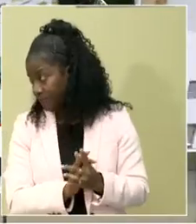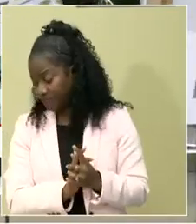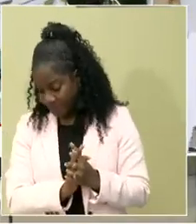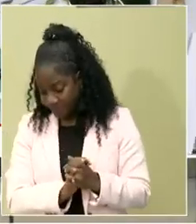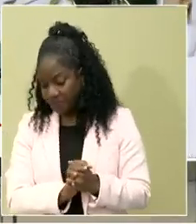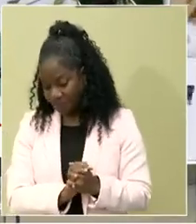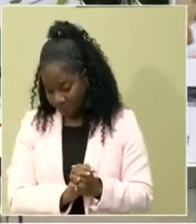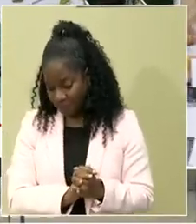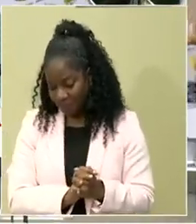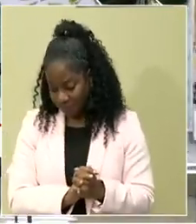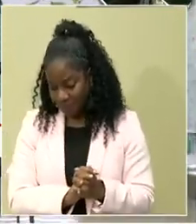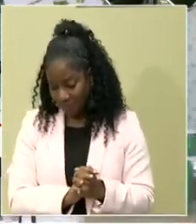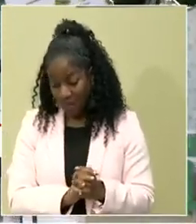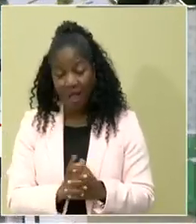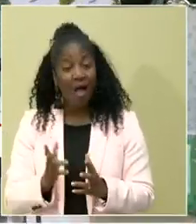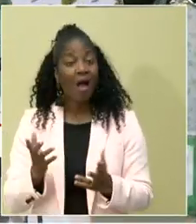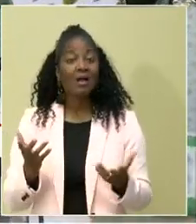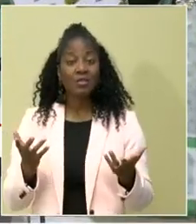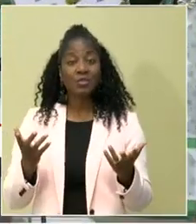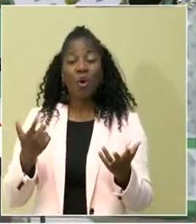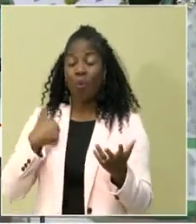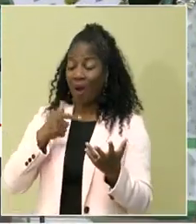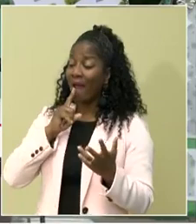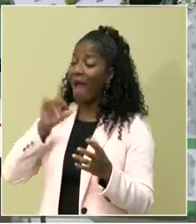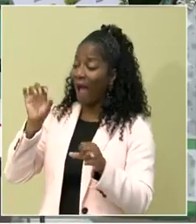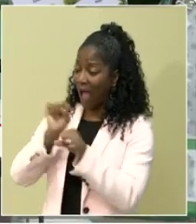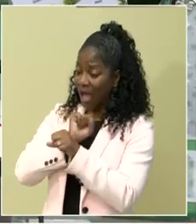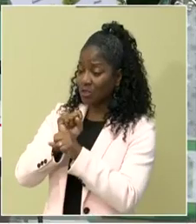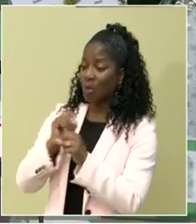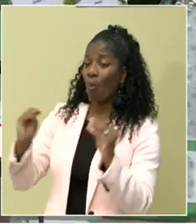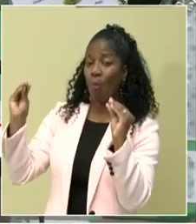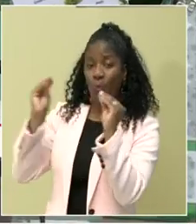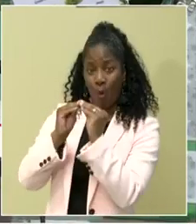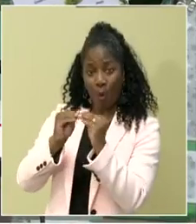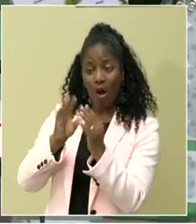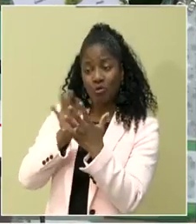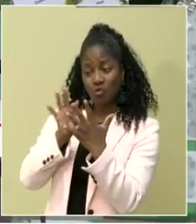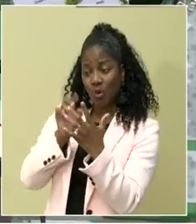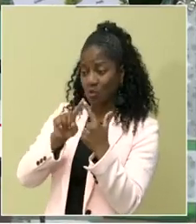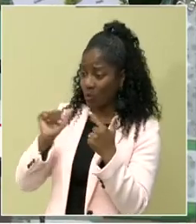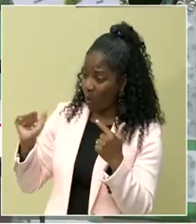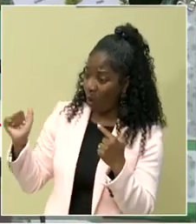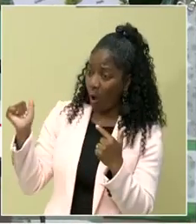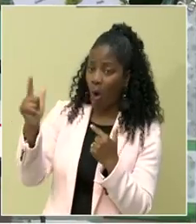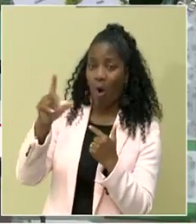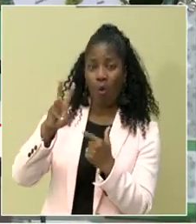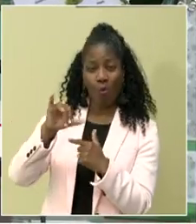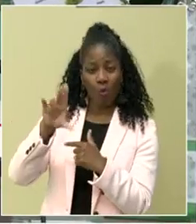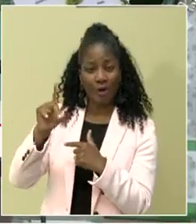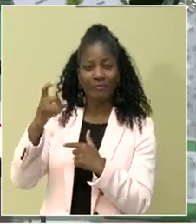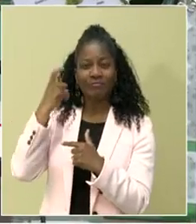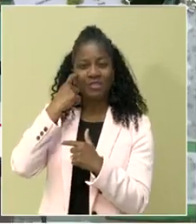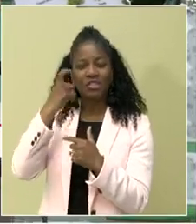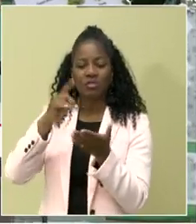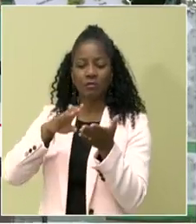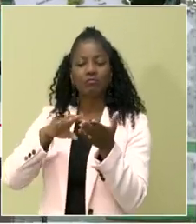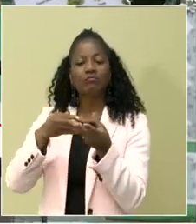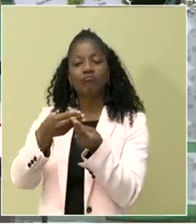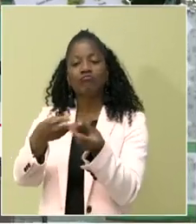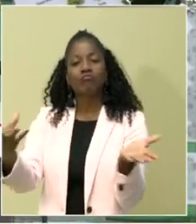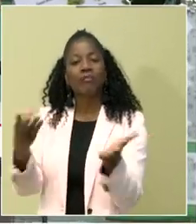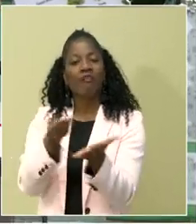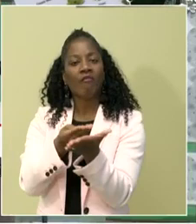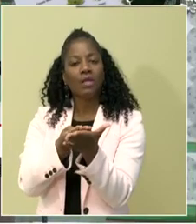transportation. So we are actually giving more choice to all of the wards. We release funds to every